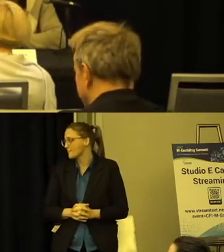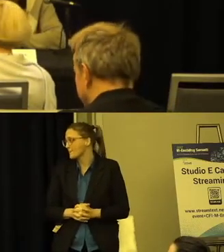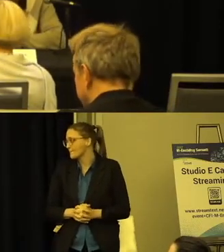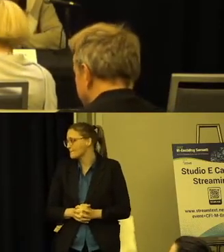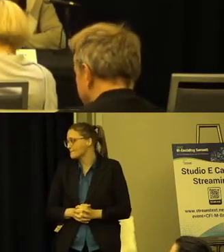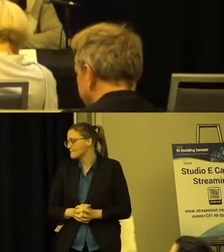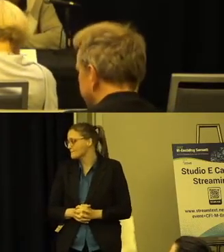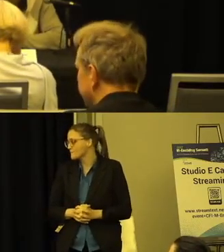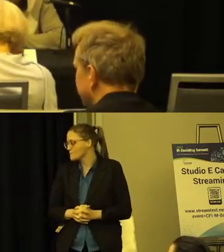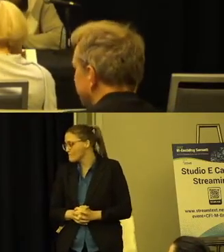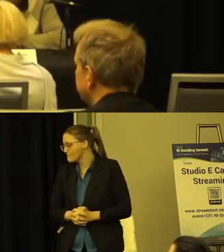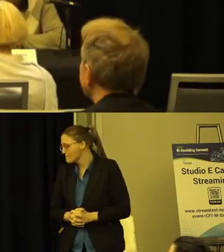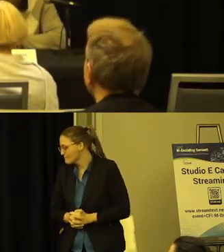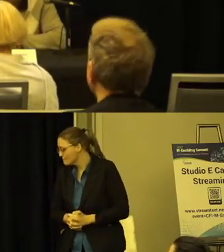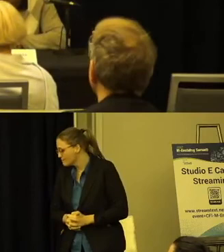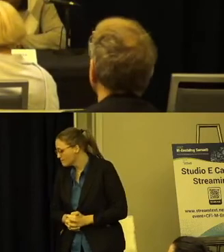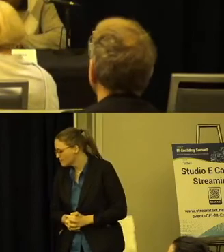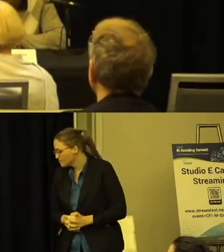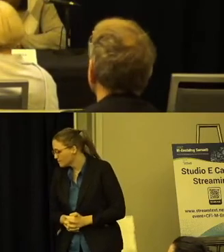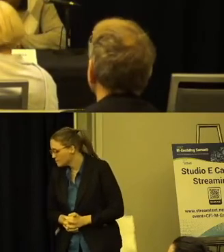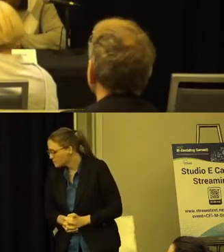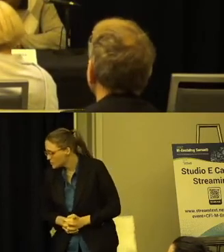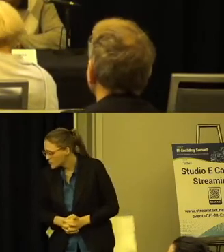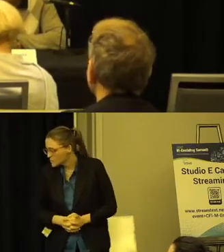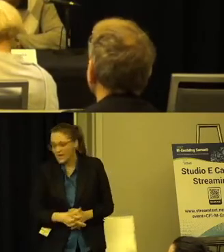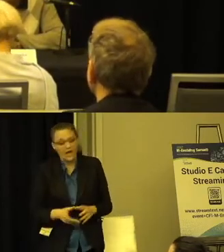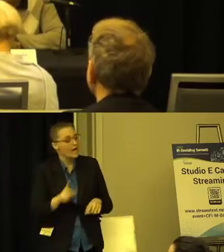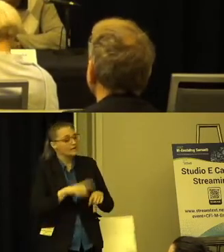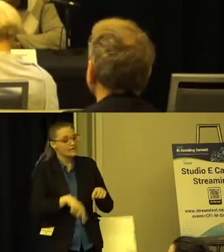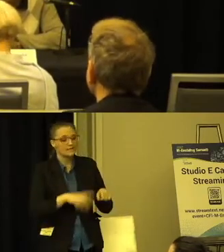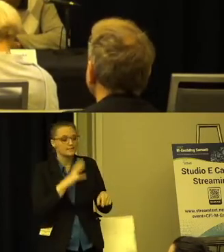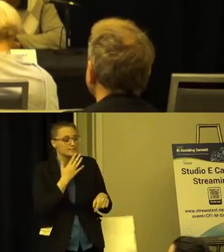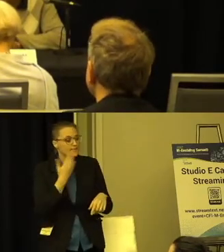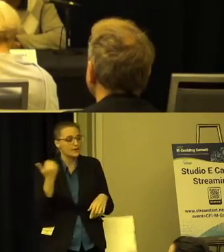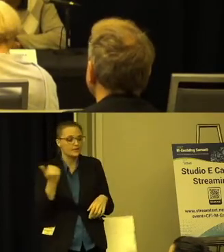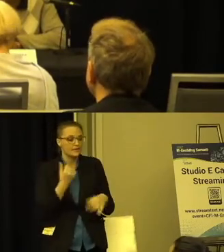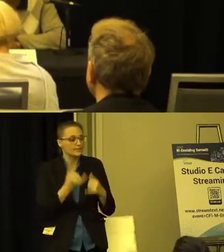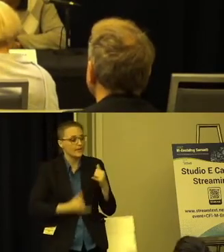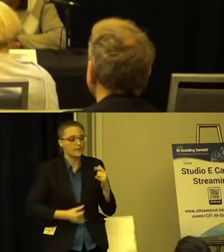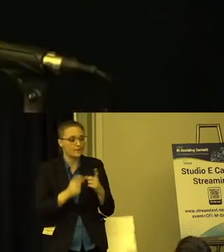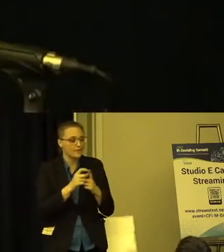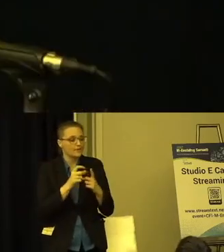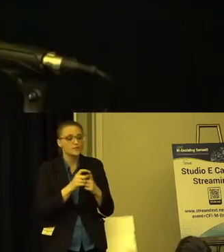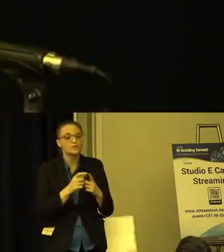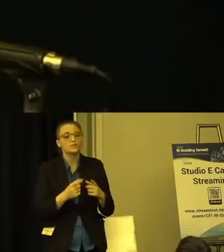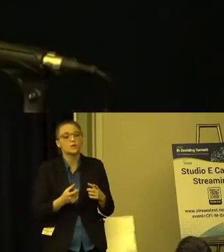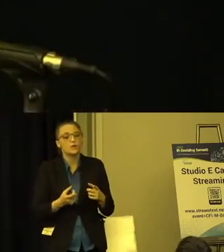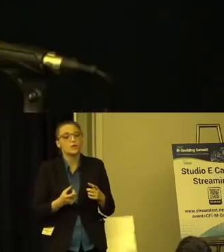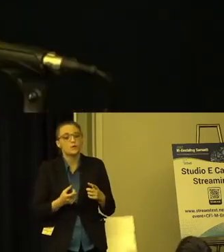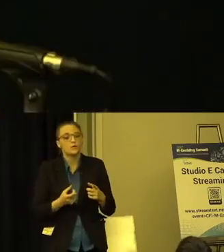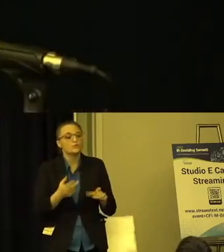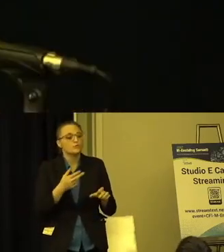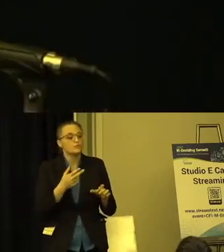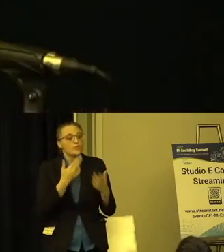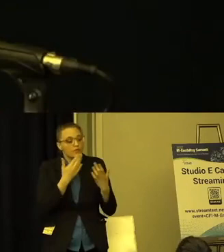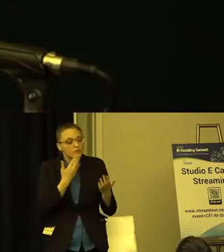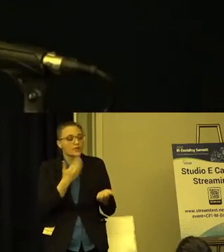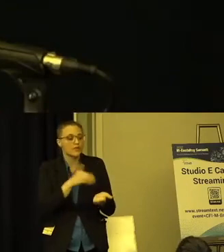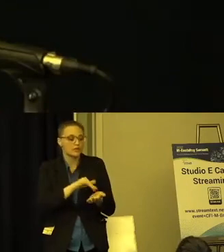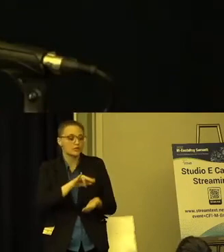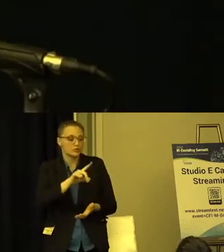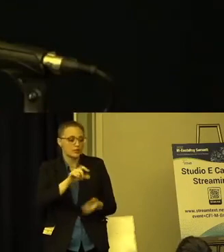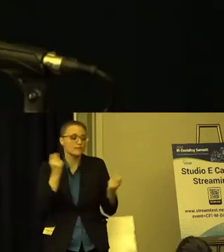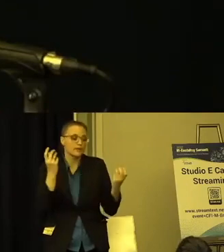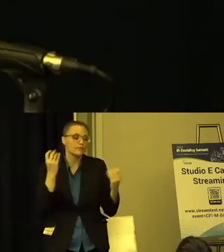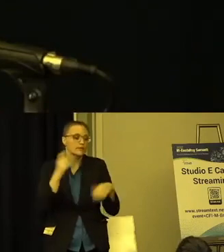And I cannot better these final words. So join me again. You know, many, many thanks to Judy for all your work, for all